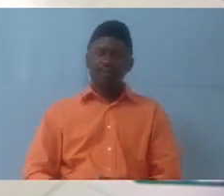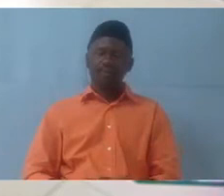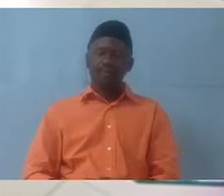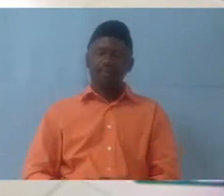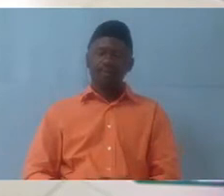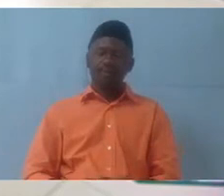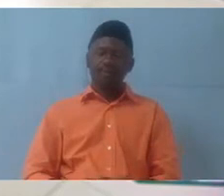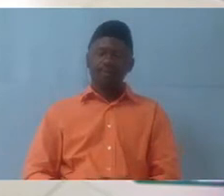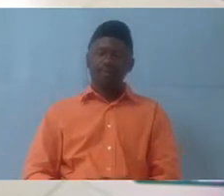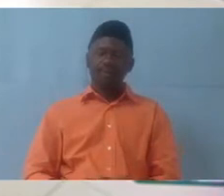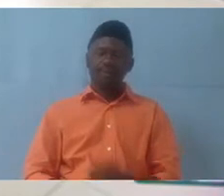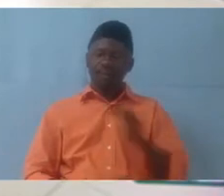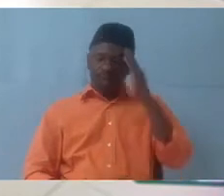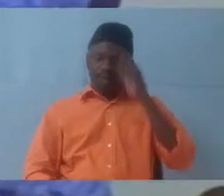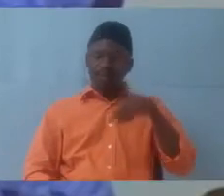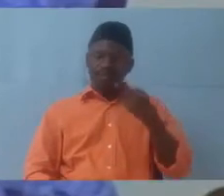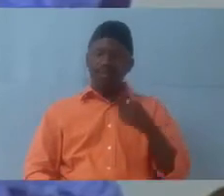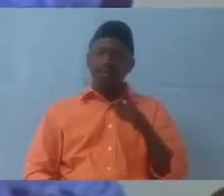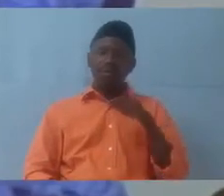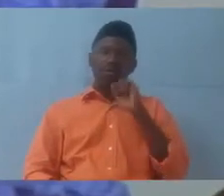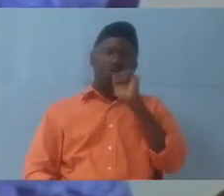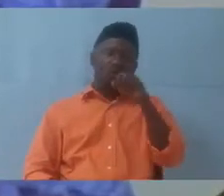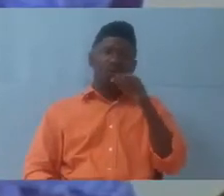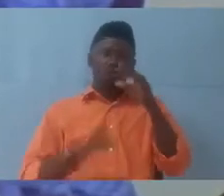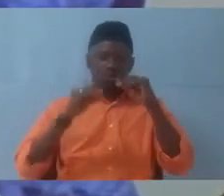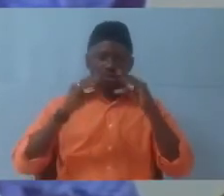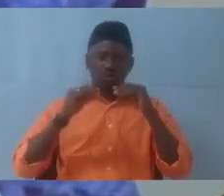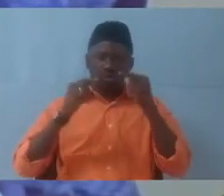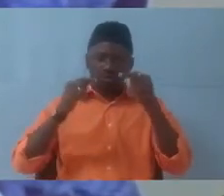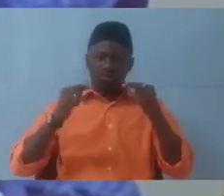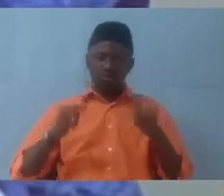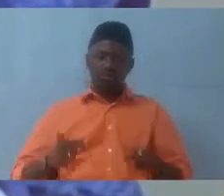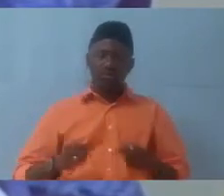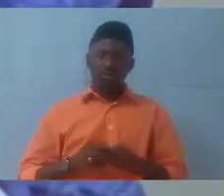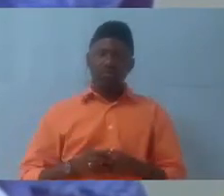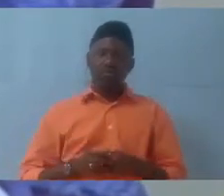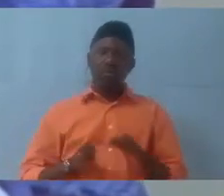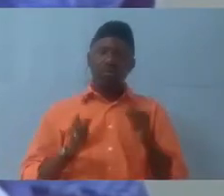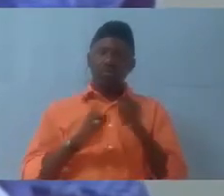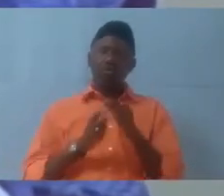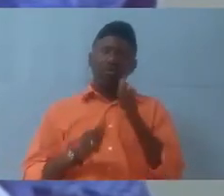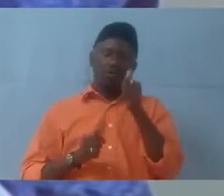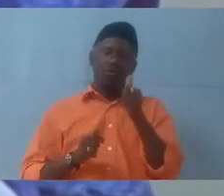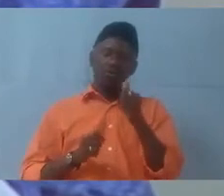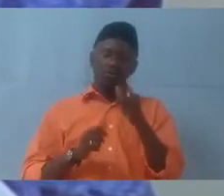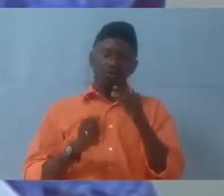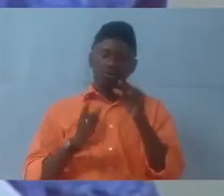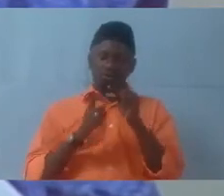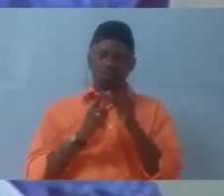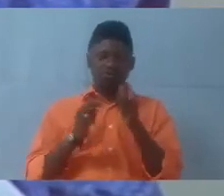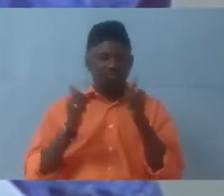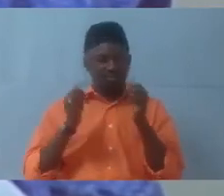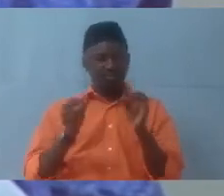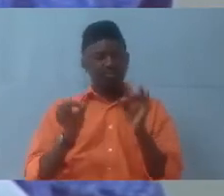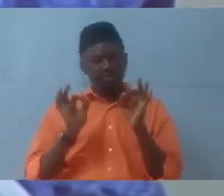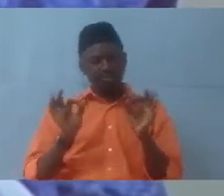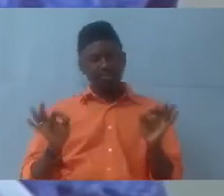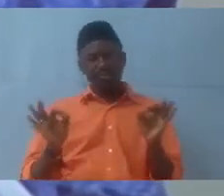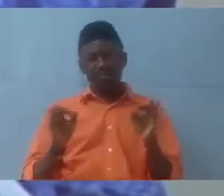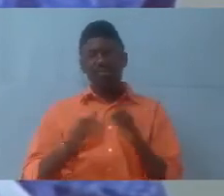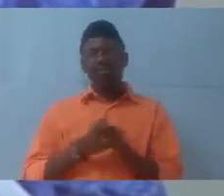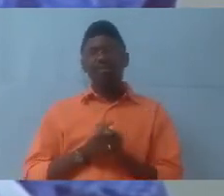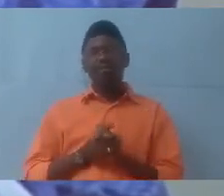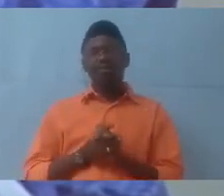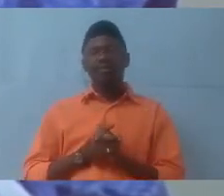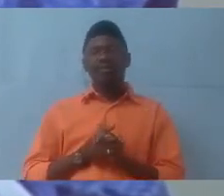Jerejef ci testify bi. Thank you very much for testifying. Ak sa wax yu rafet yi. With all the police orders you said here.